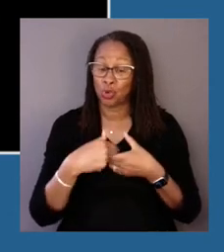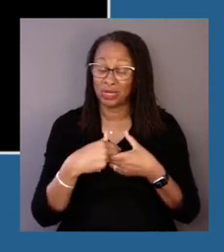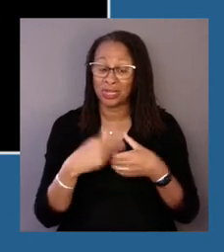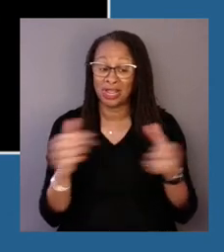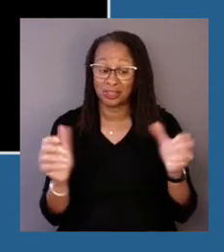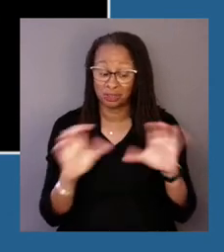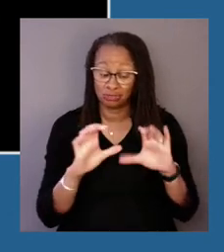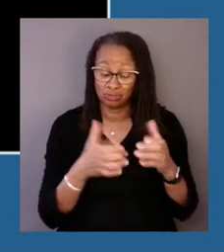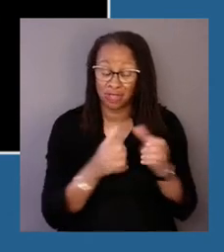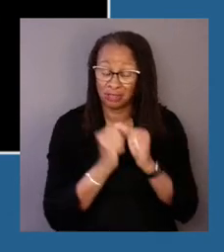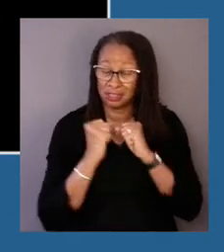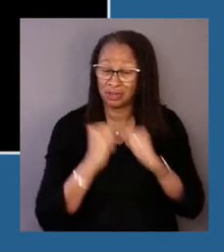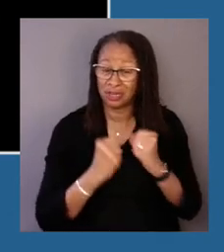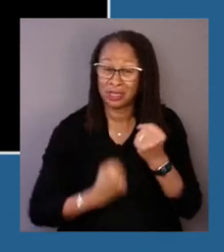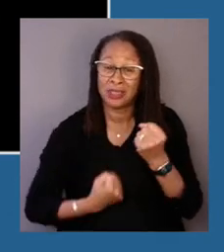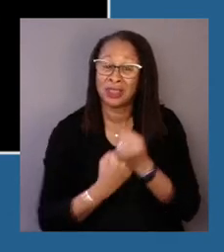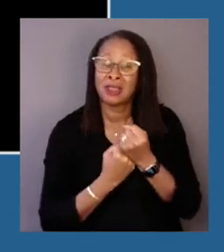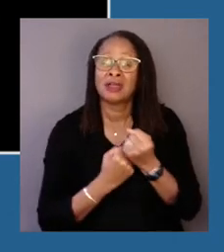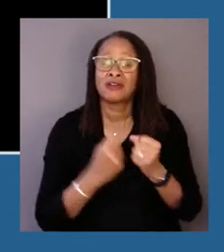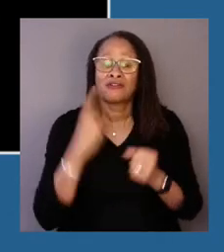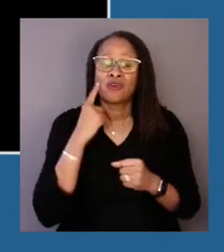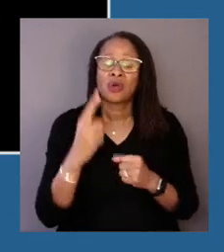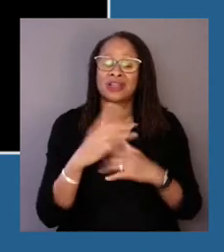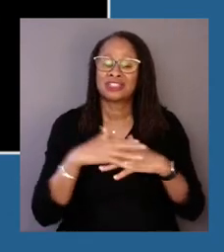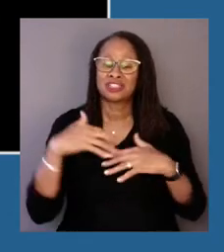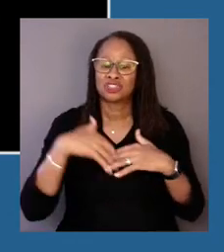for Indigenous justice.